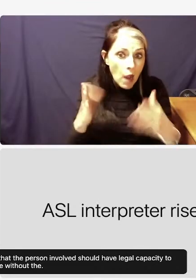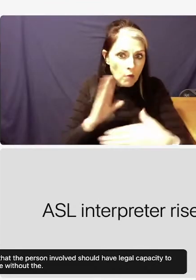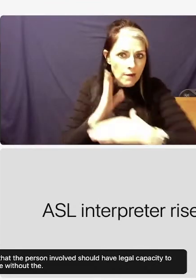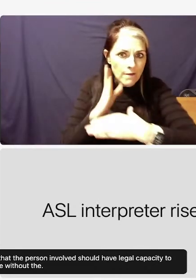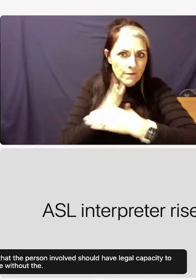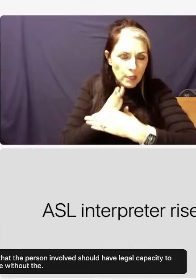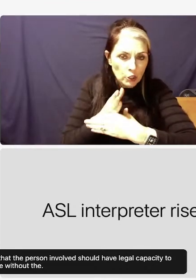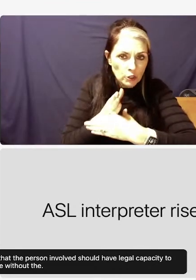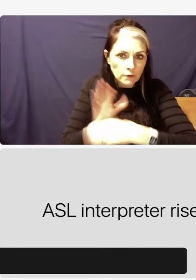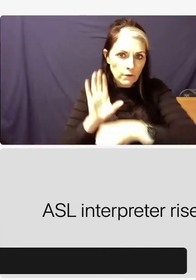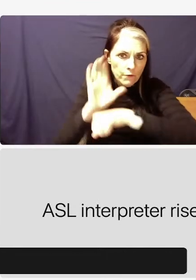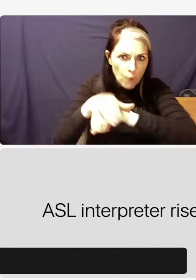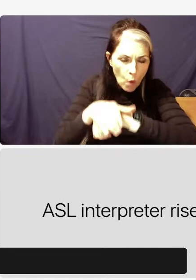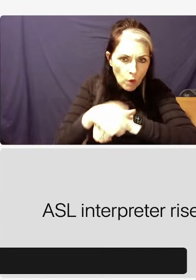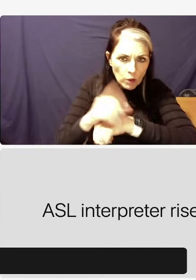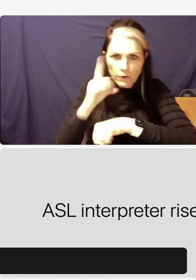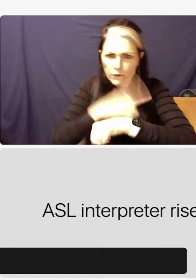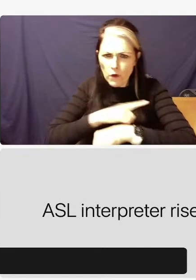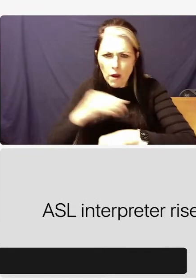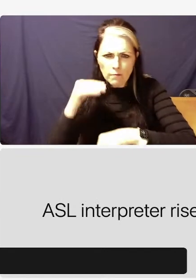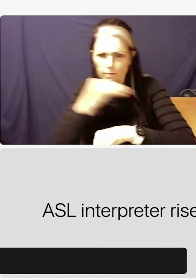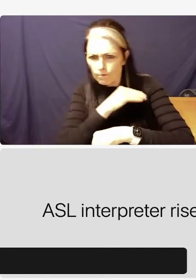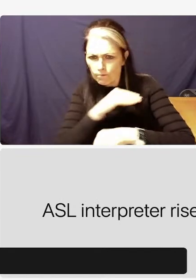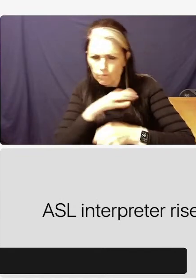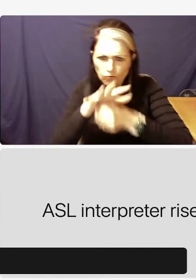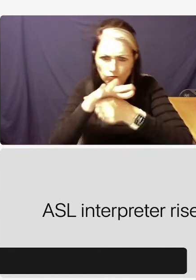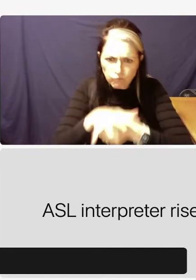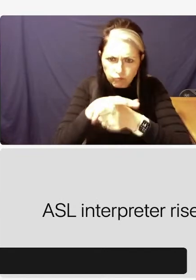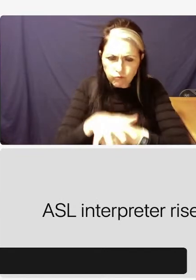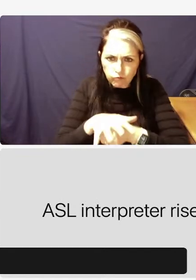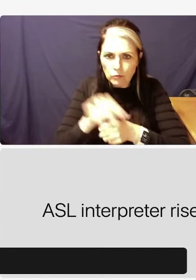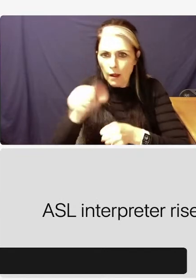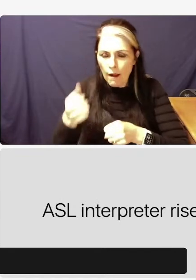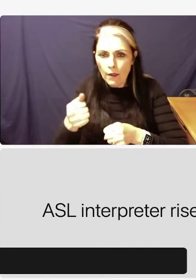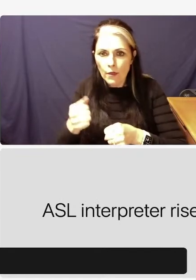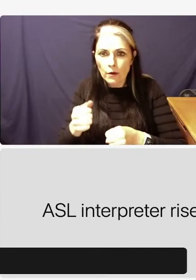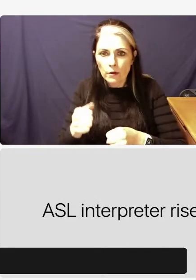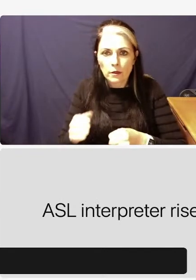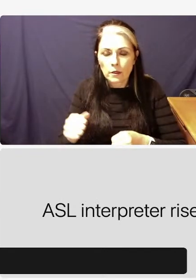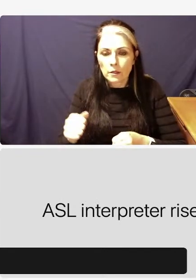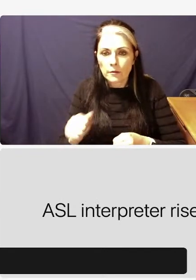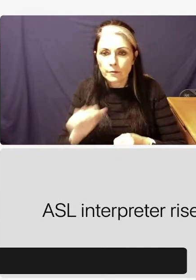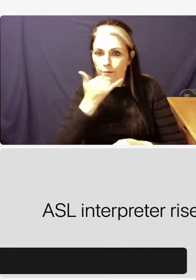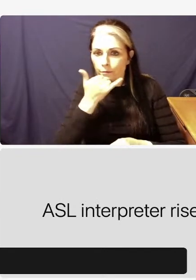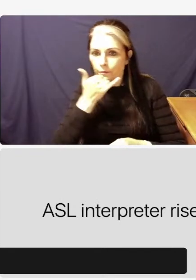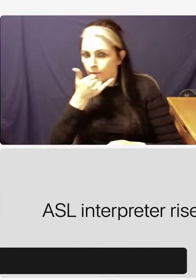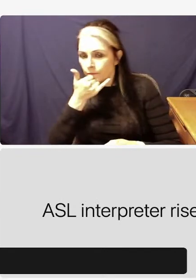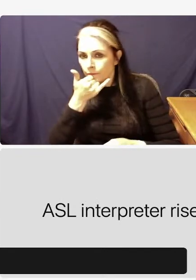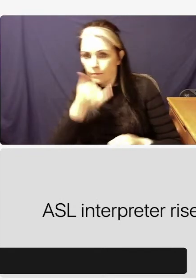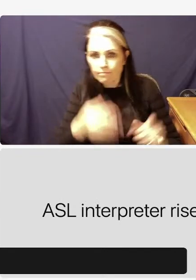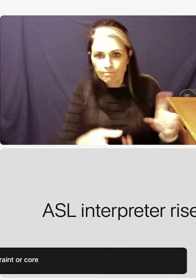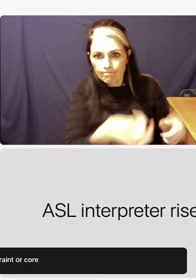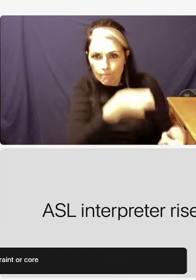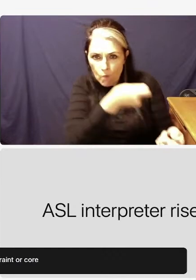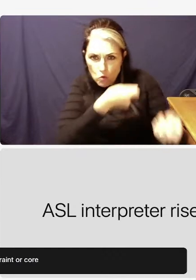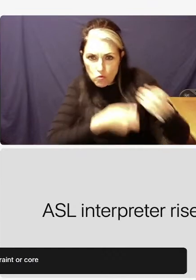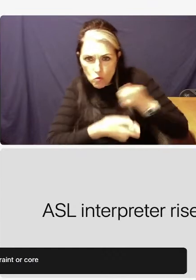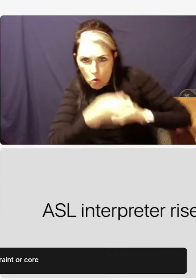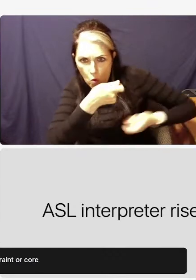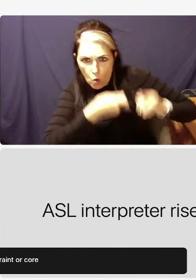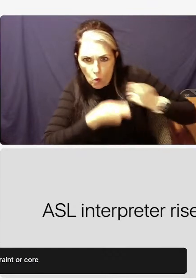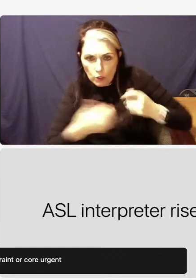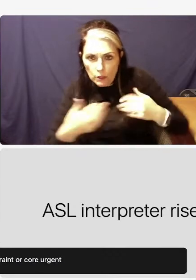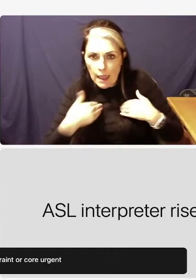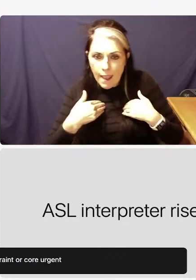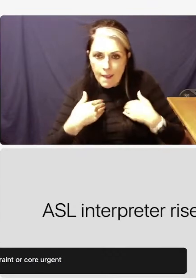element of force fraud deceit duress overreaching or other ulterior form of constraint or core urging and should have